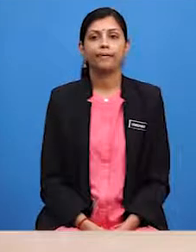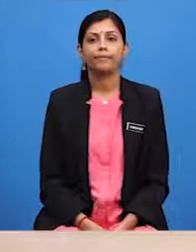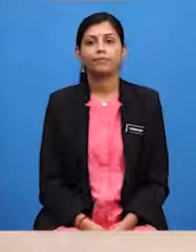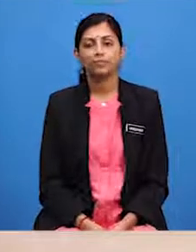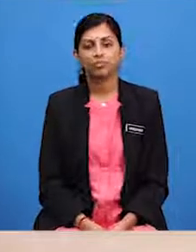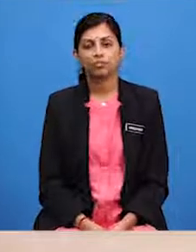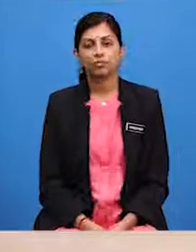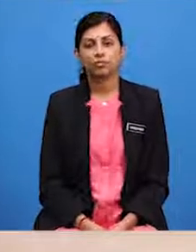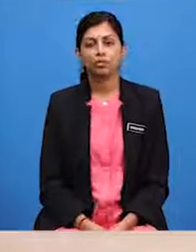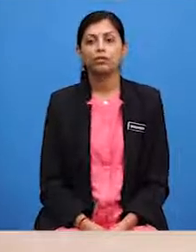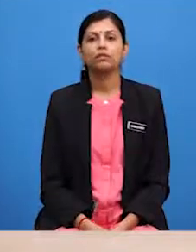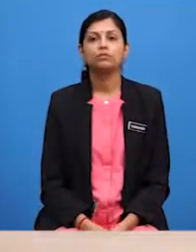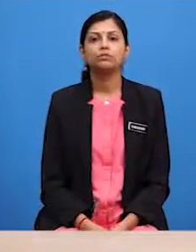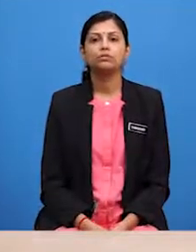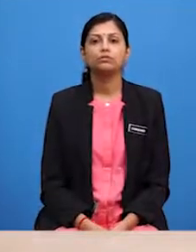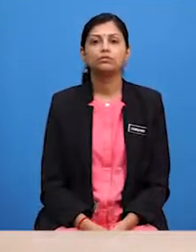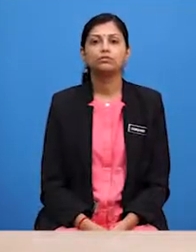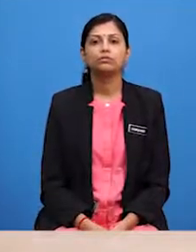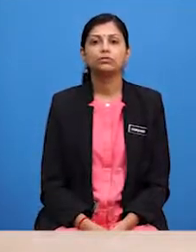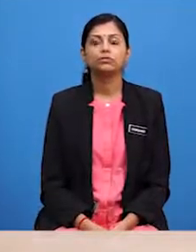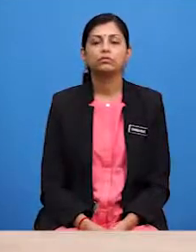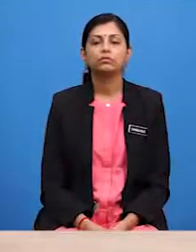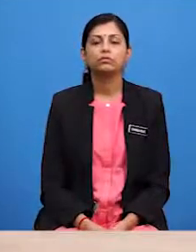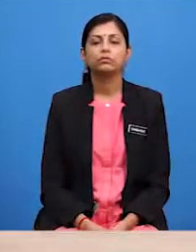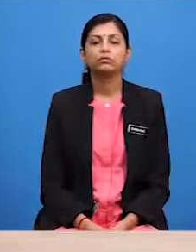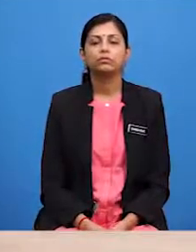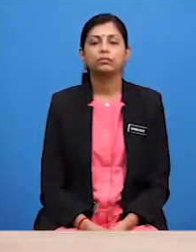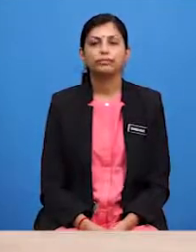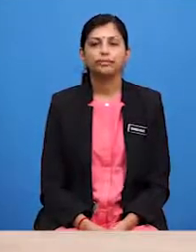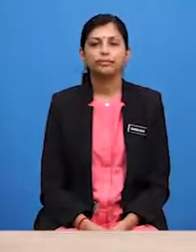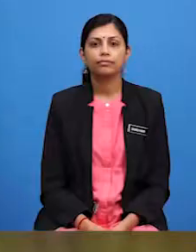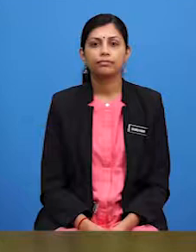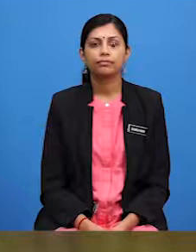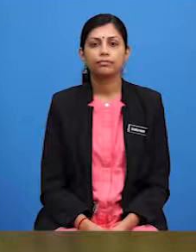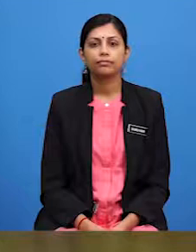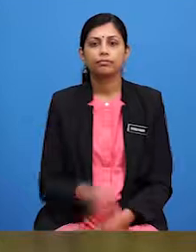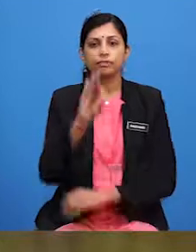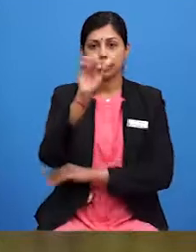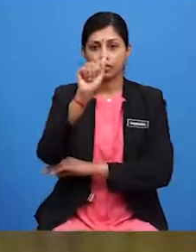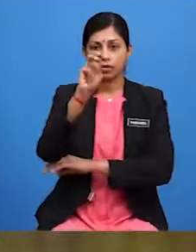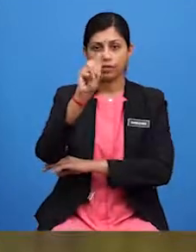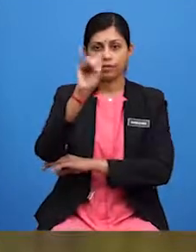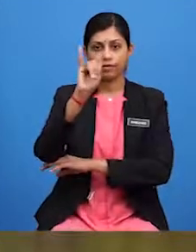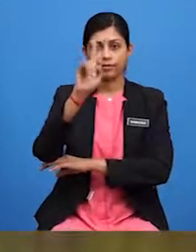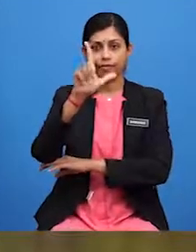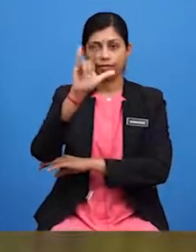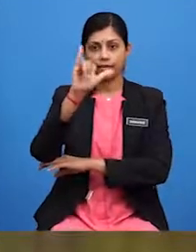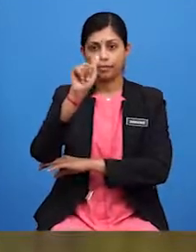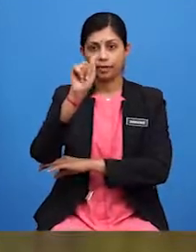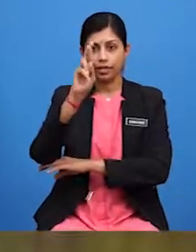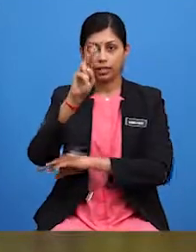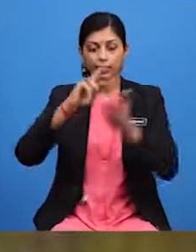First, we need to look for familiar letter chunks. They may be sounds or